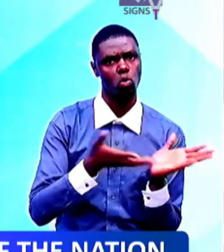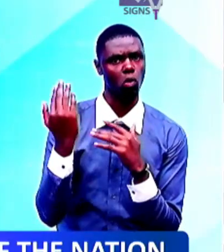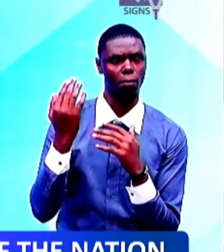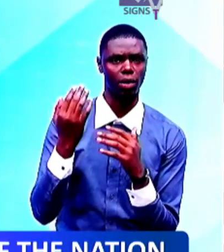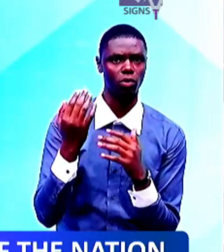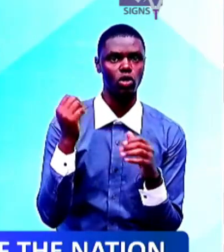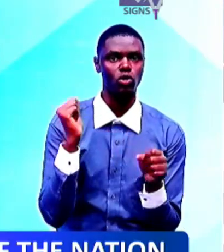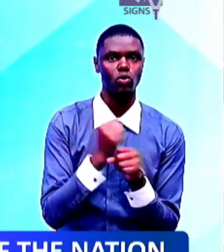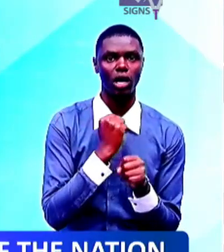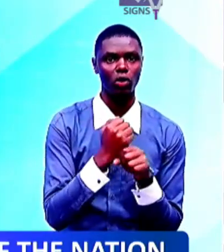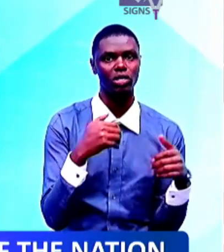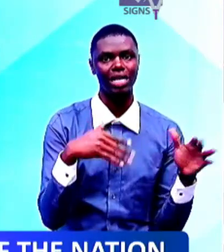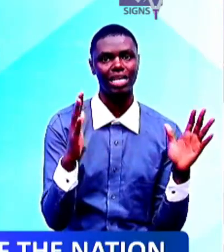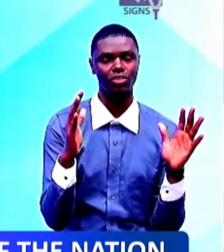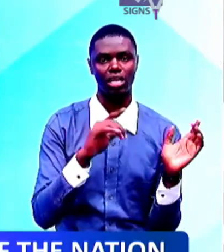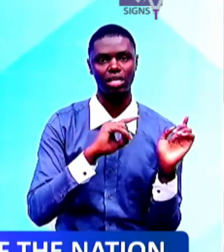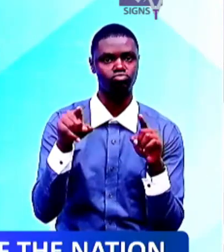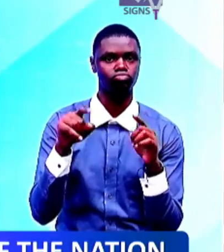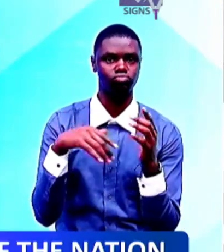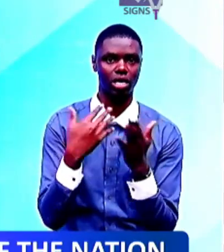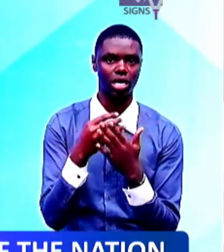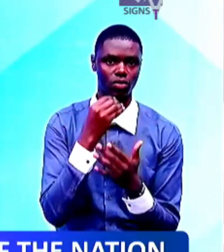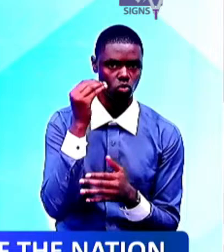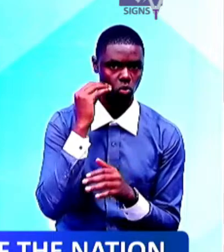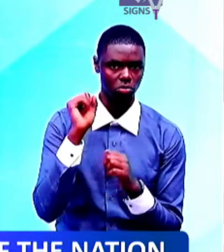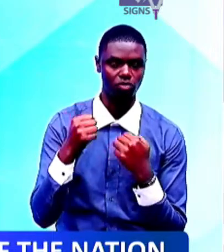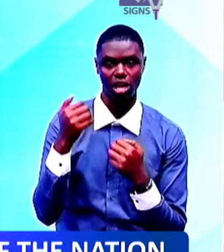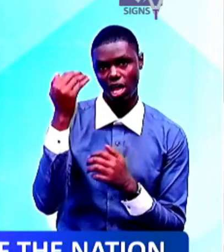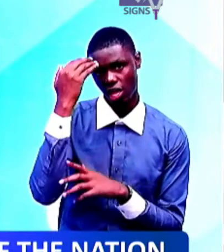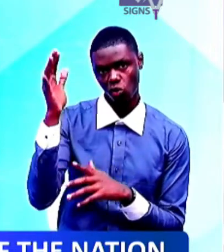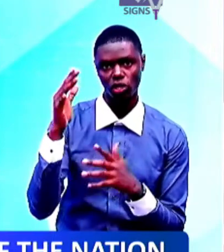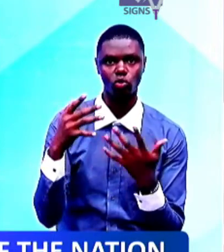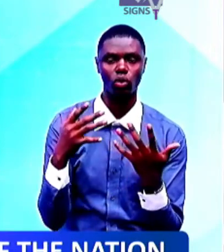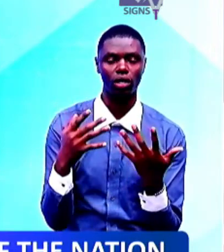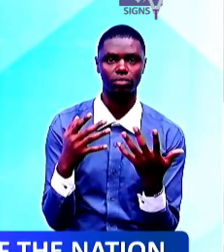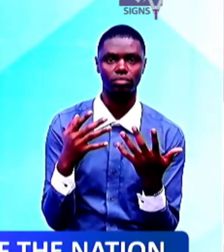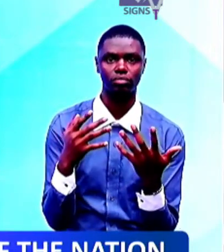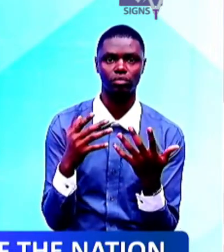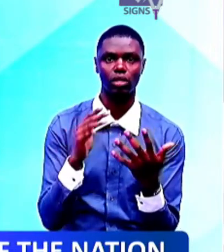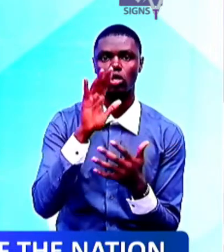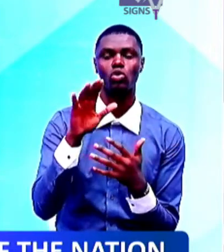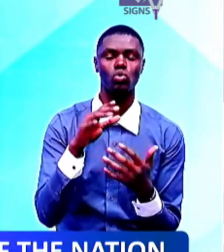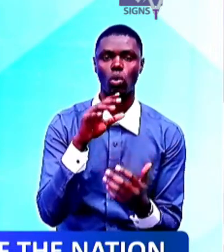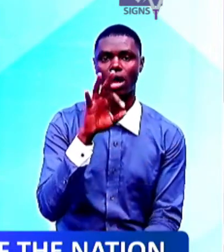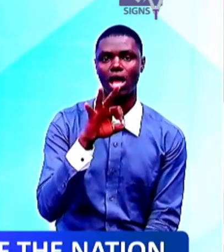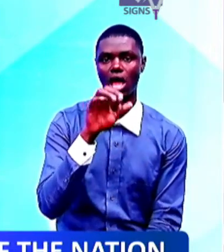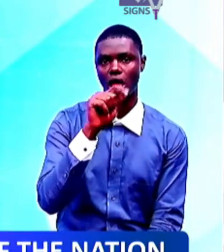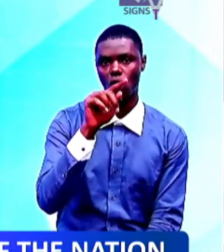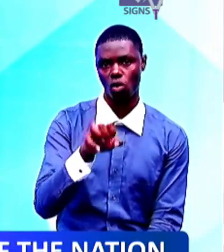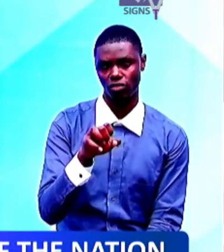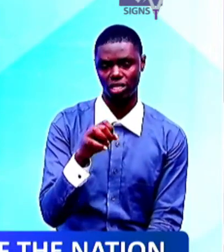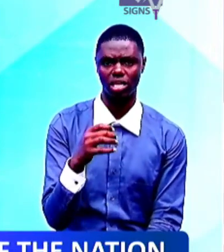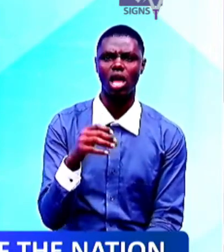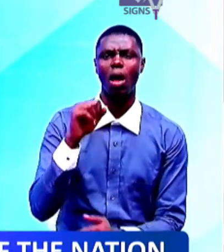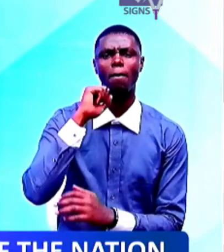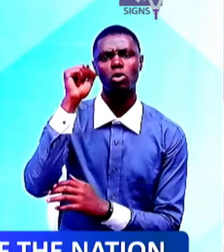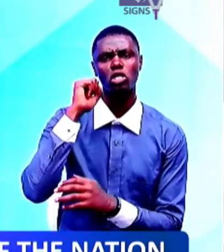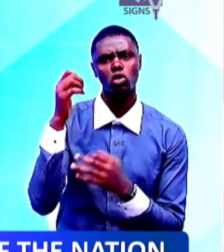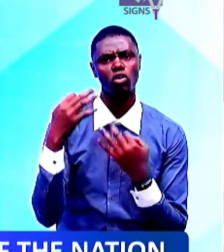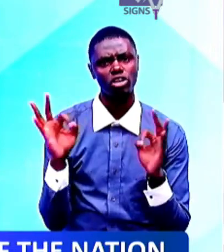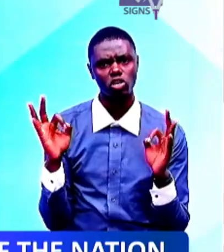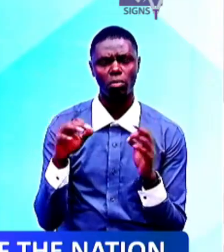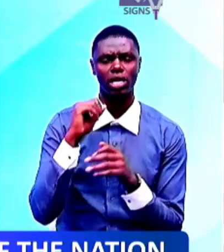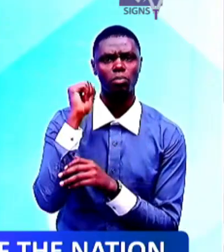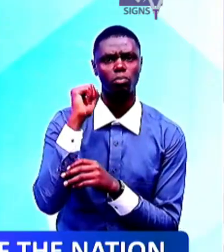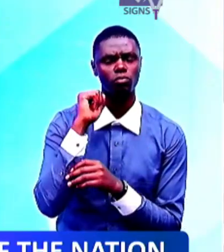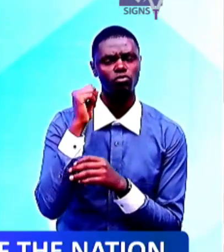apart the premise and go and get home safely. Yeah. Because you could not know your fate waits you at what point. And therefore the political freedom and the freedom that